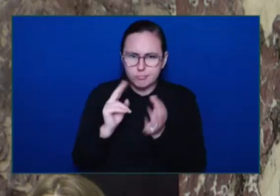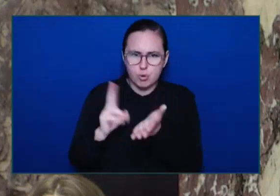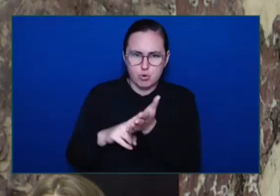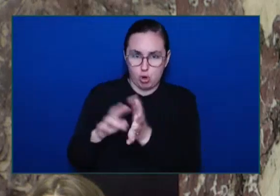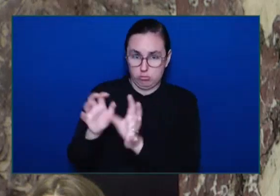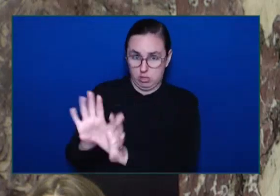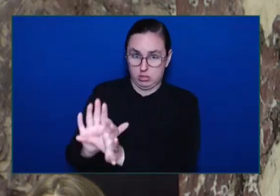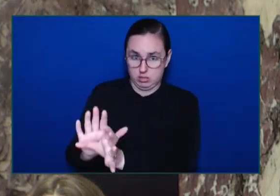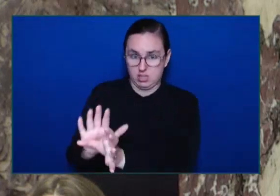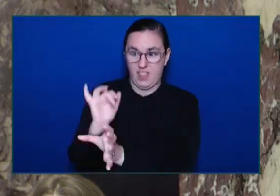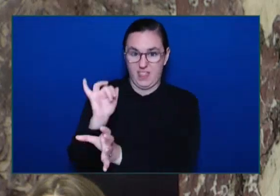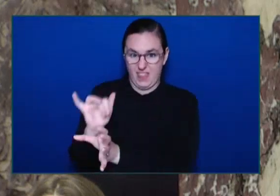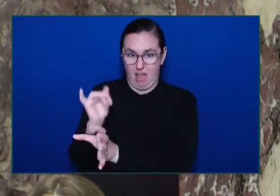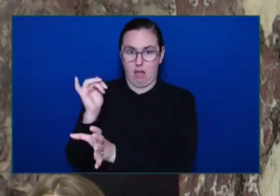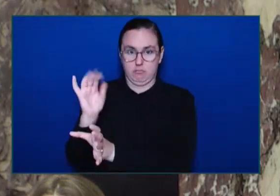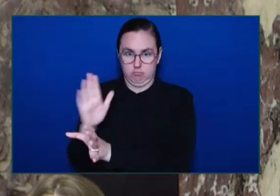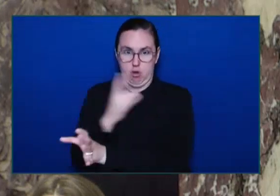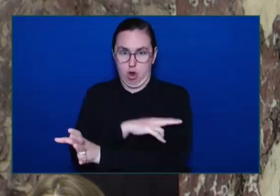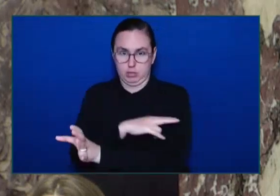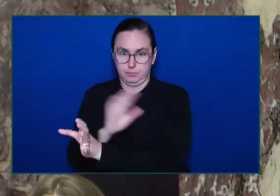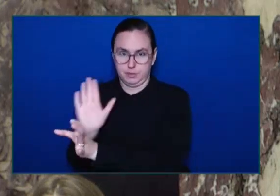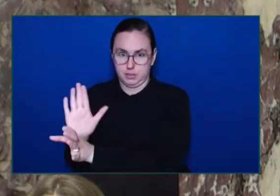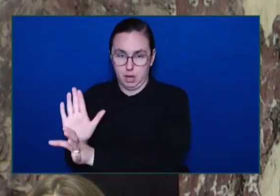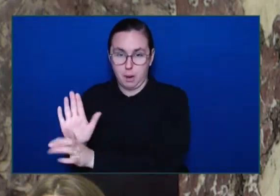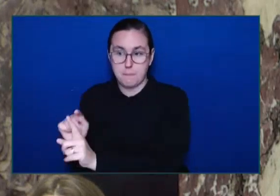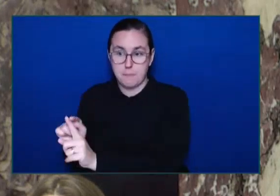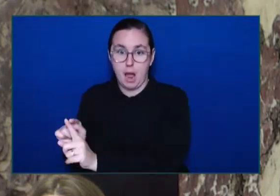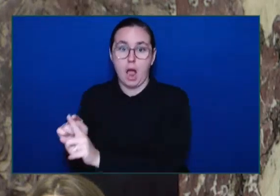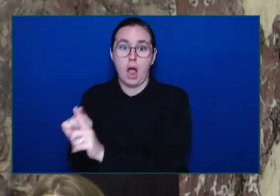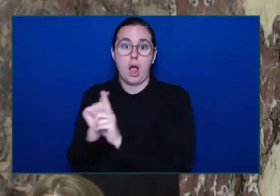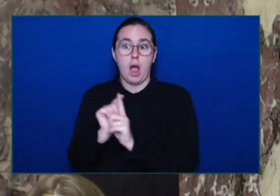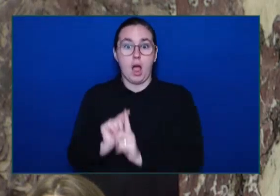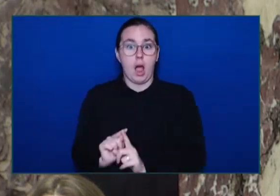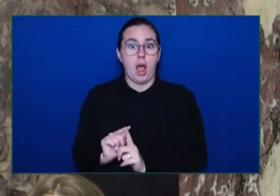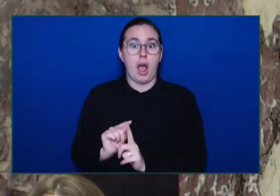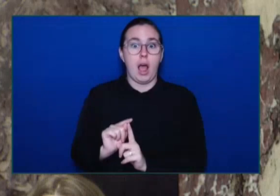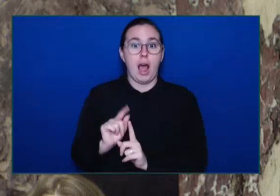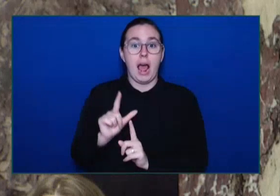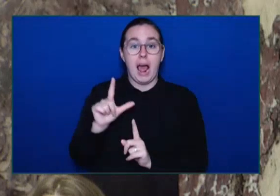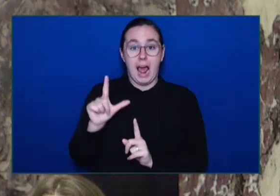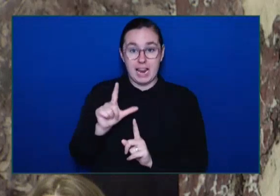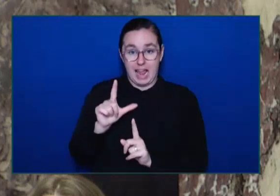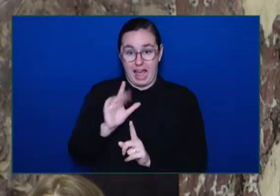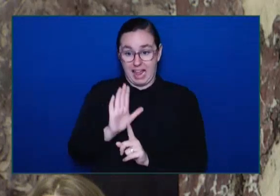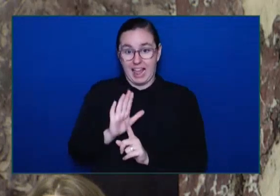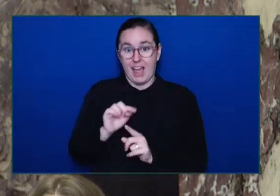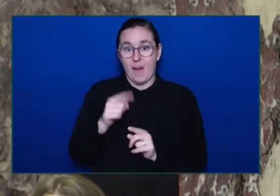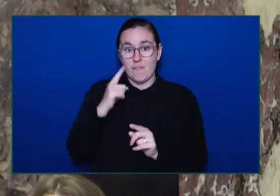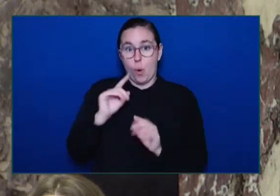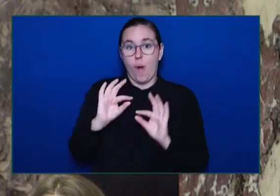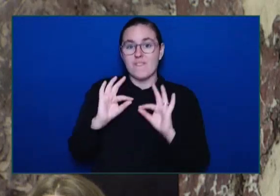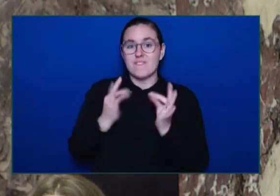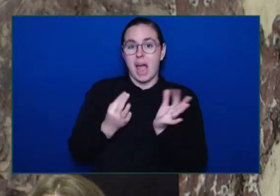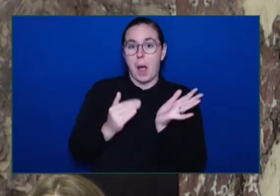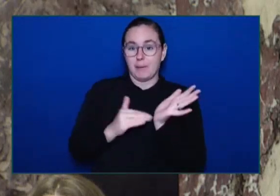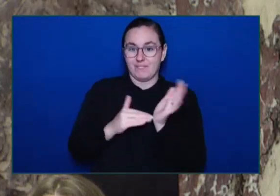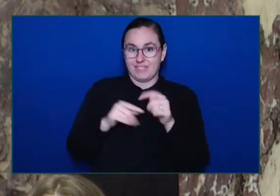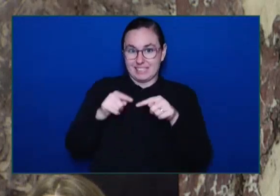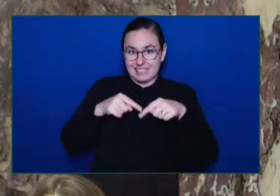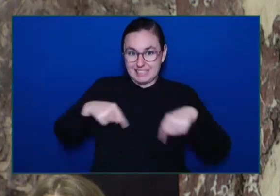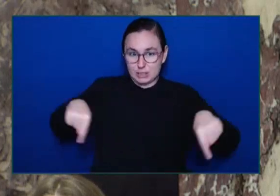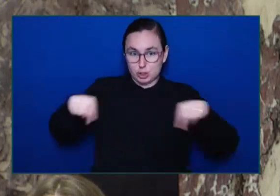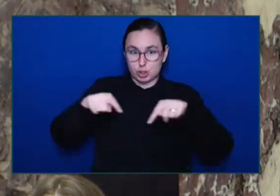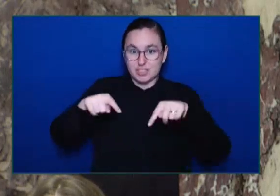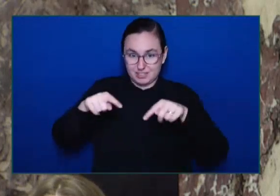Hospital. A group of family physicians in the Langley area has been signed to a contract, Honourable Speaker, to take over a responsibility for patients at